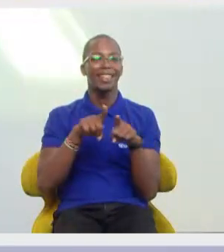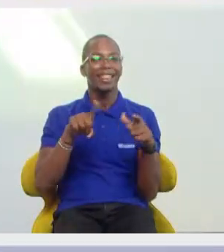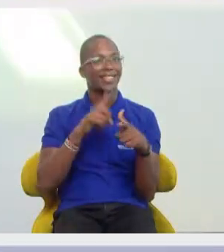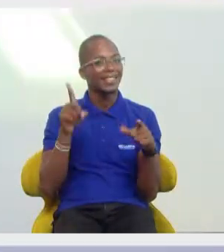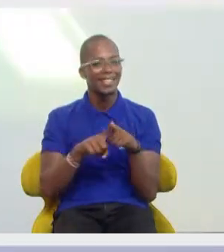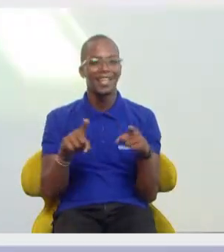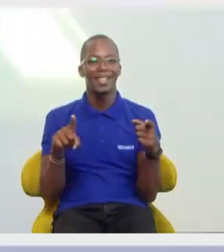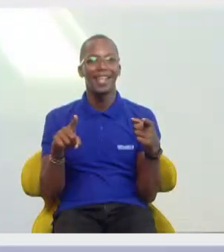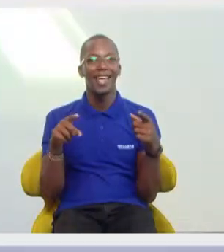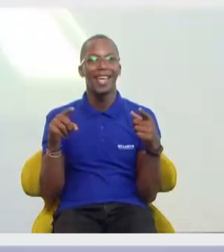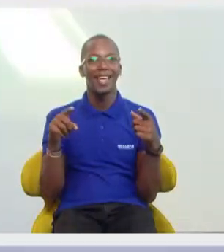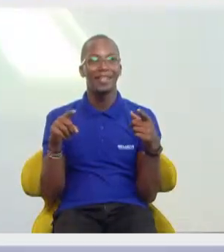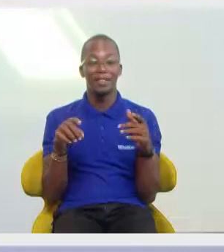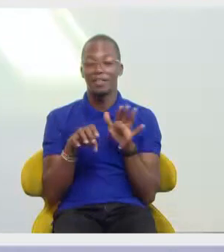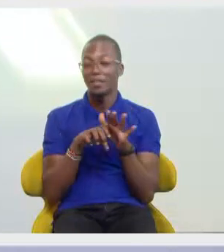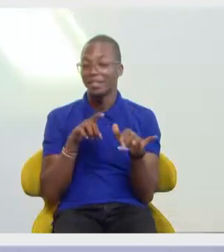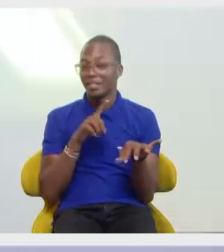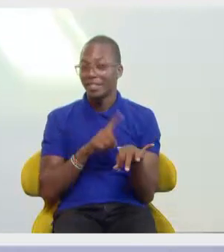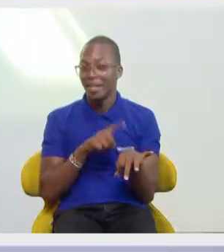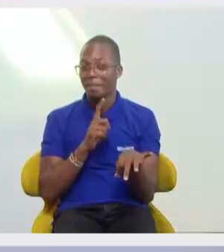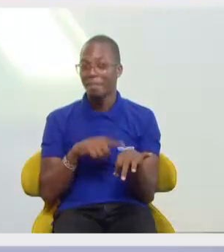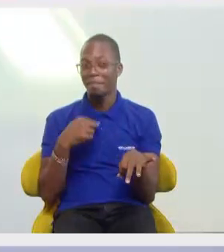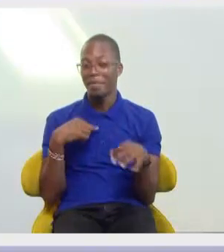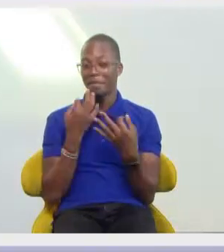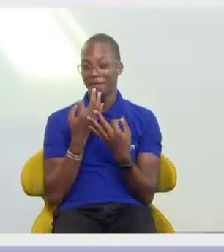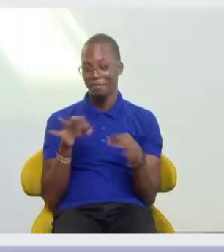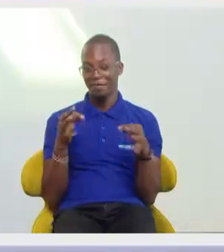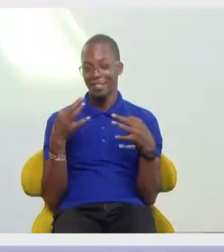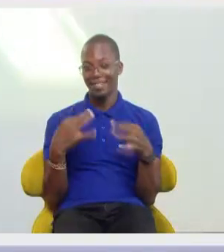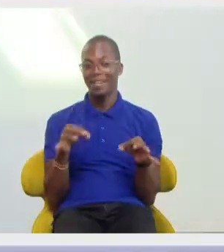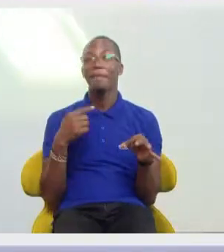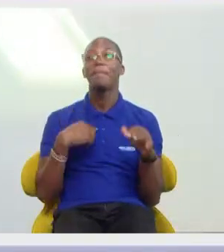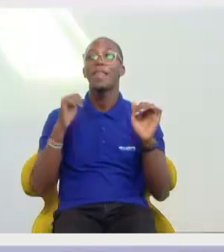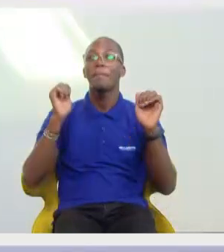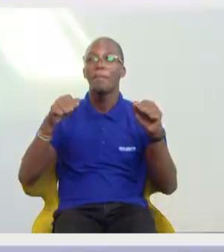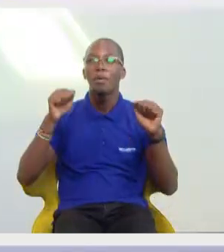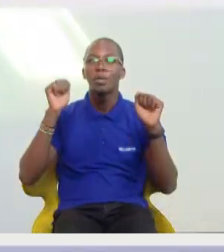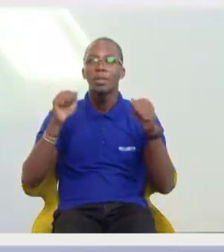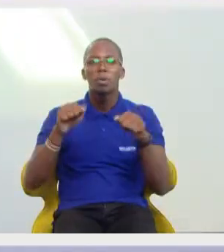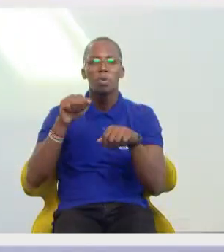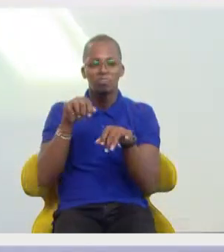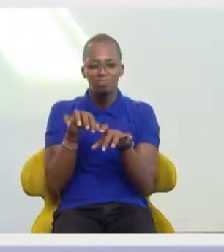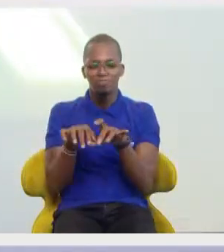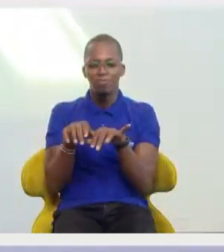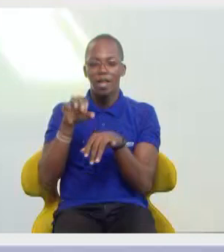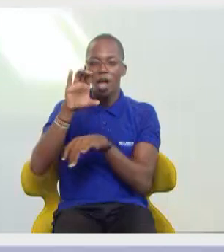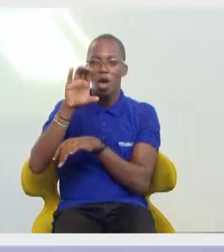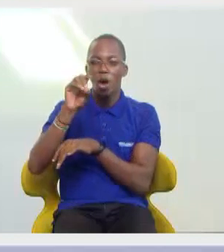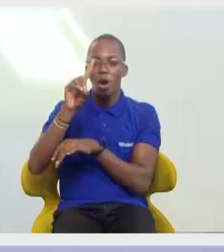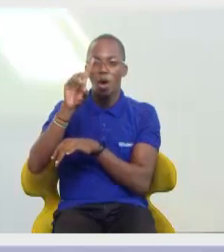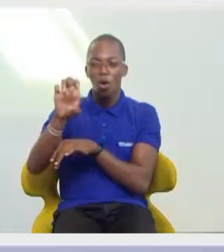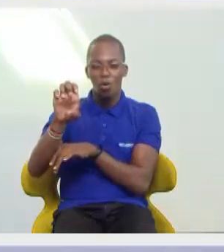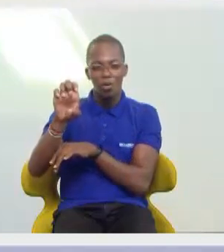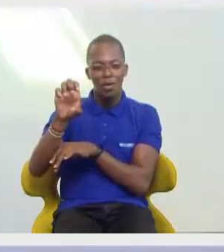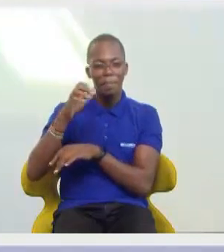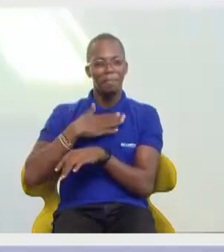So during my leisure time, I am able to code my web page using